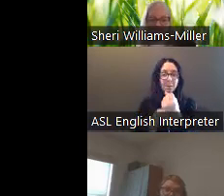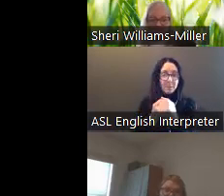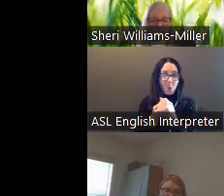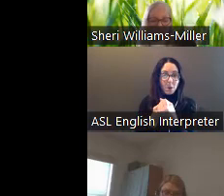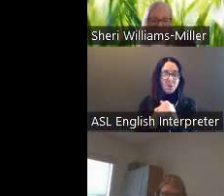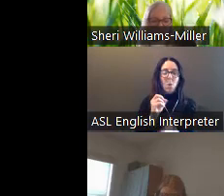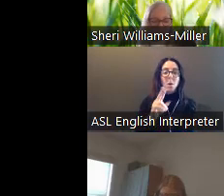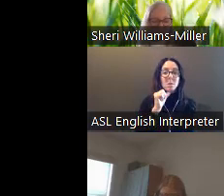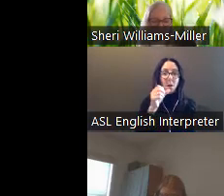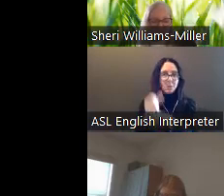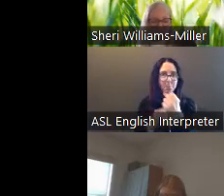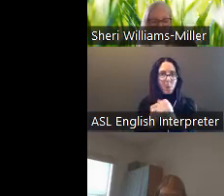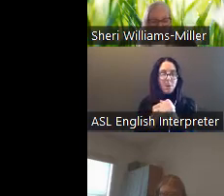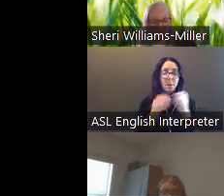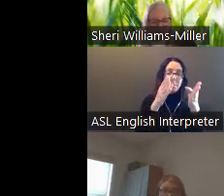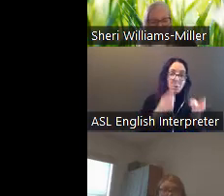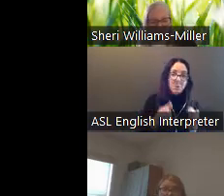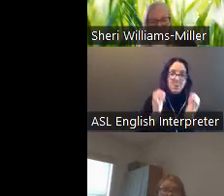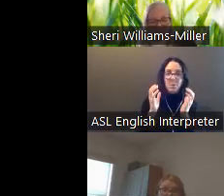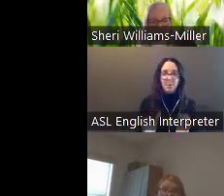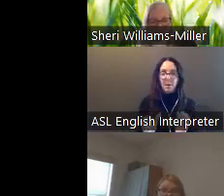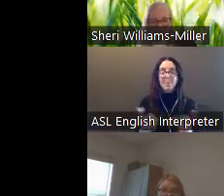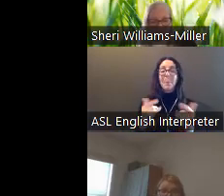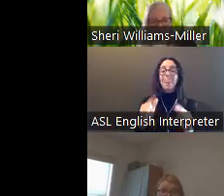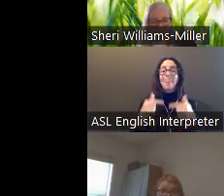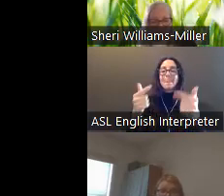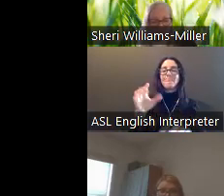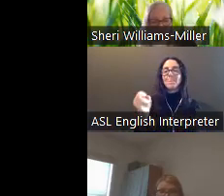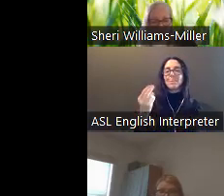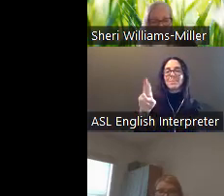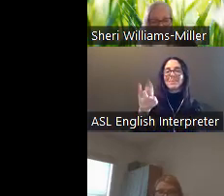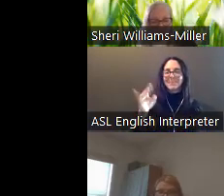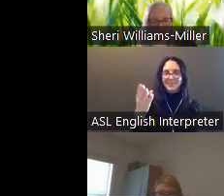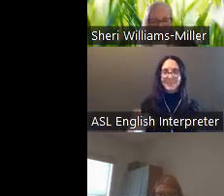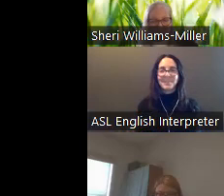that person or our client. So I'm going to pass it over to Sheri again.